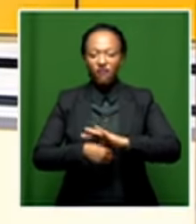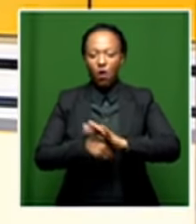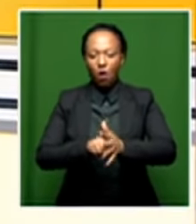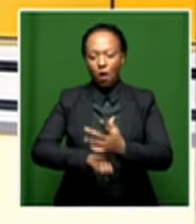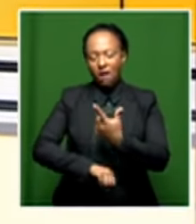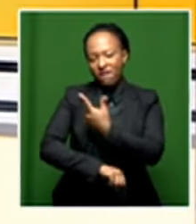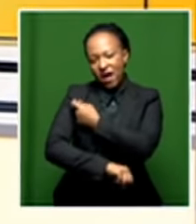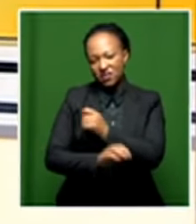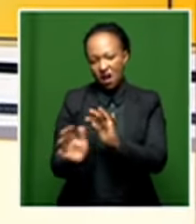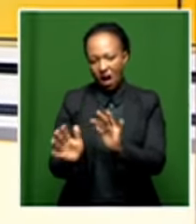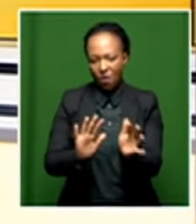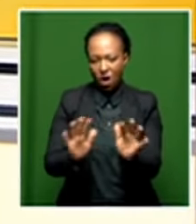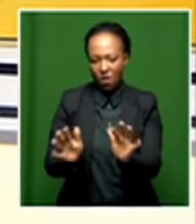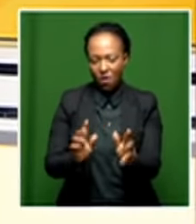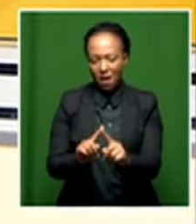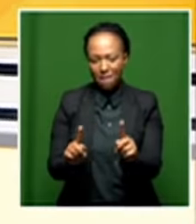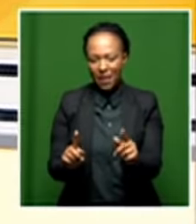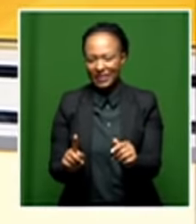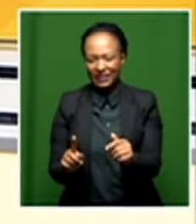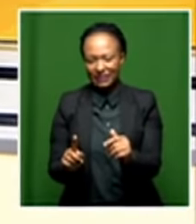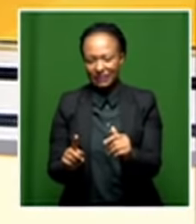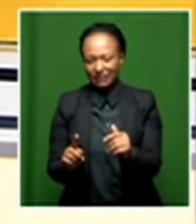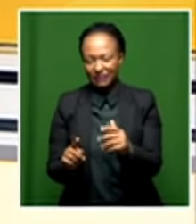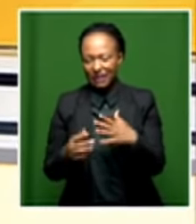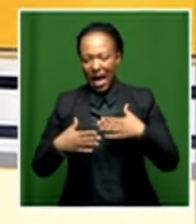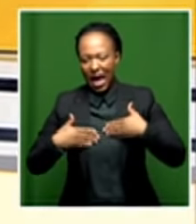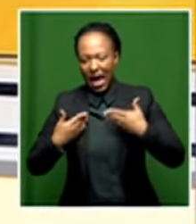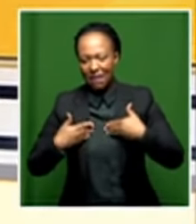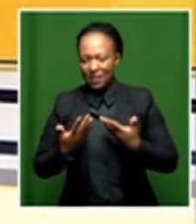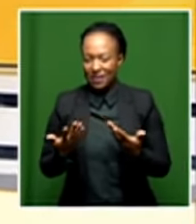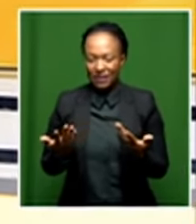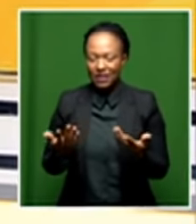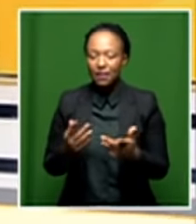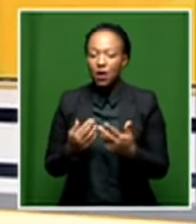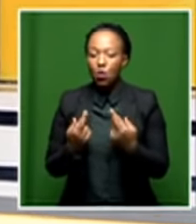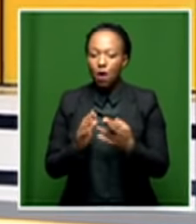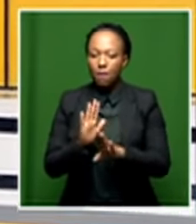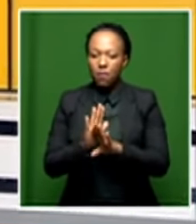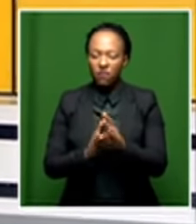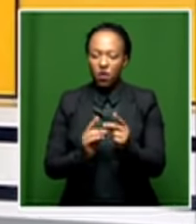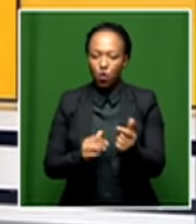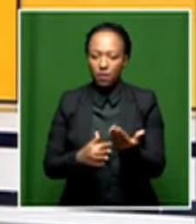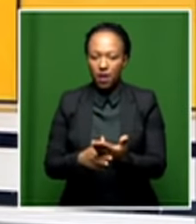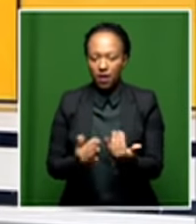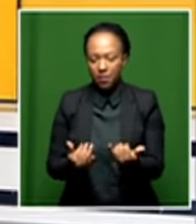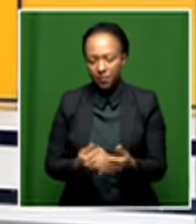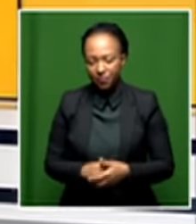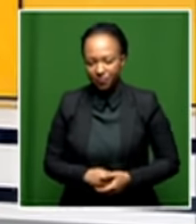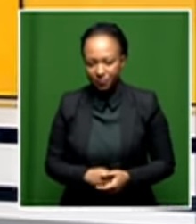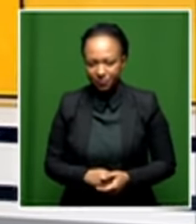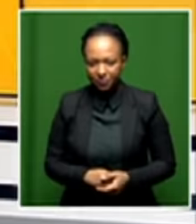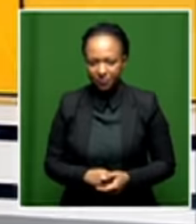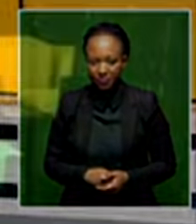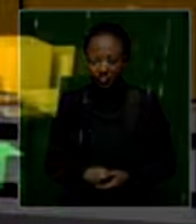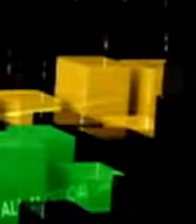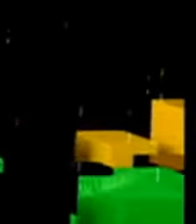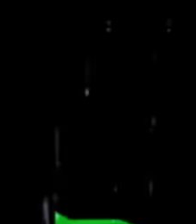program proceeded. Not too happy, but hoping things will improve. Quick break. We'll see you after this with the news at 7.